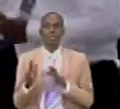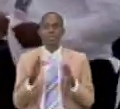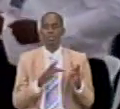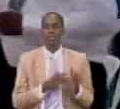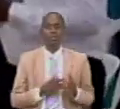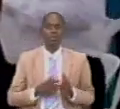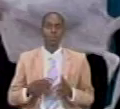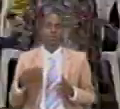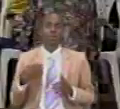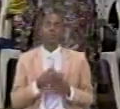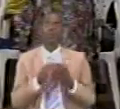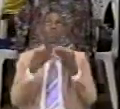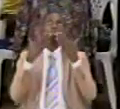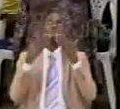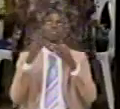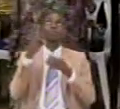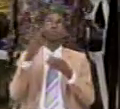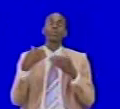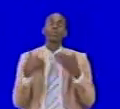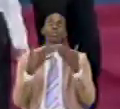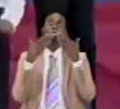we thank you